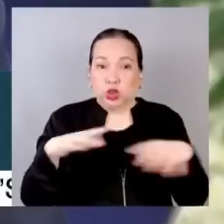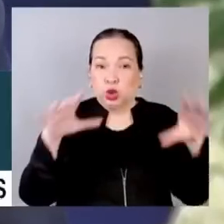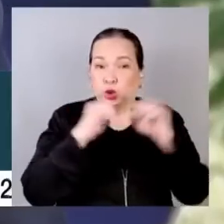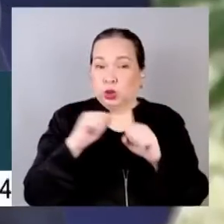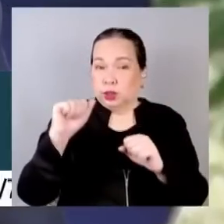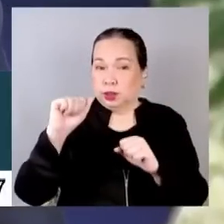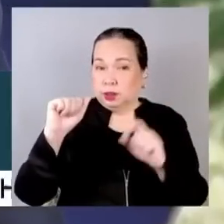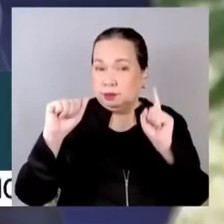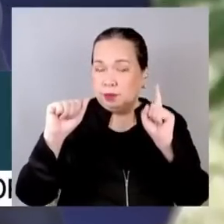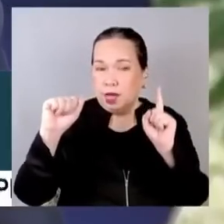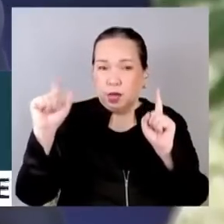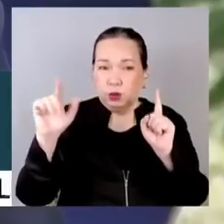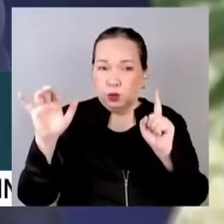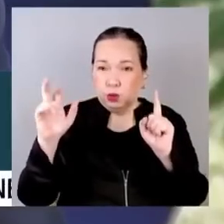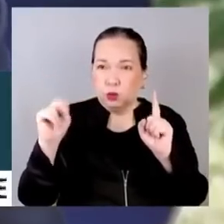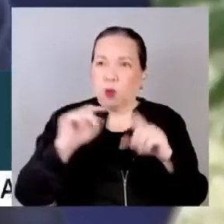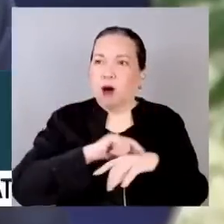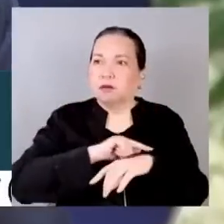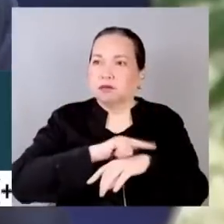the results of that,